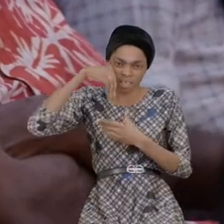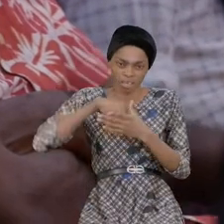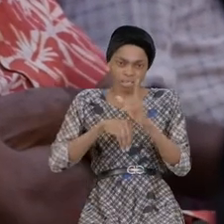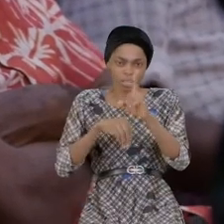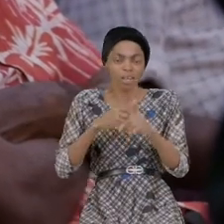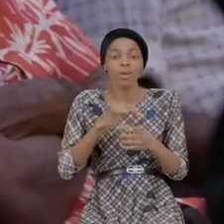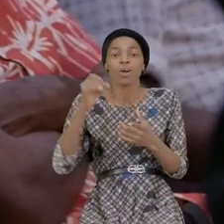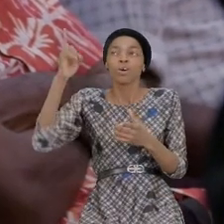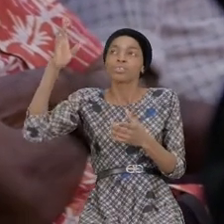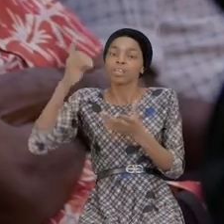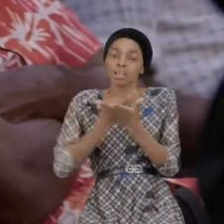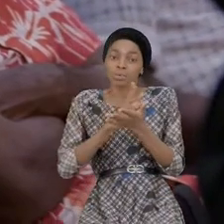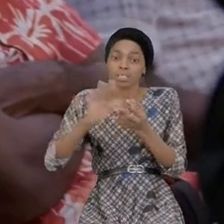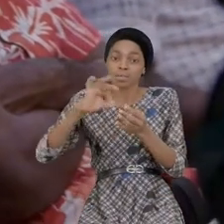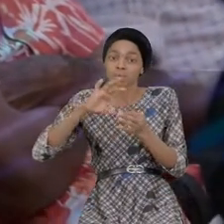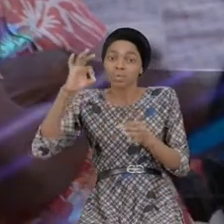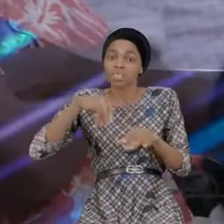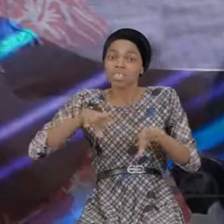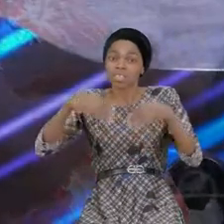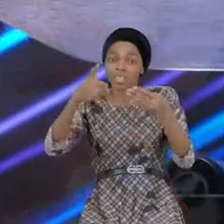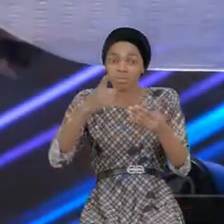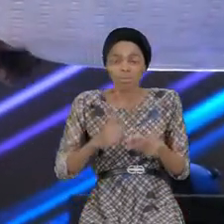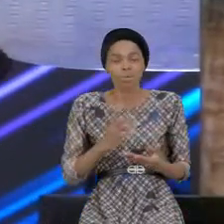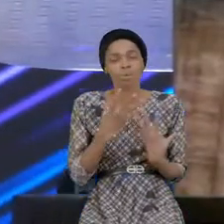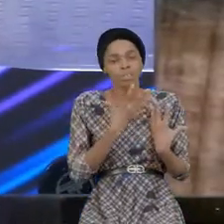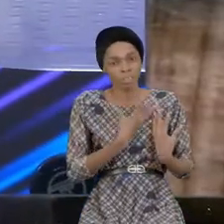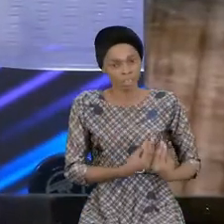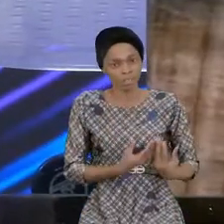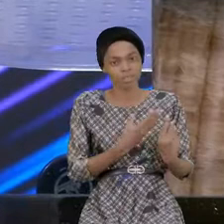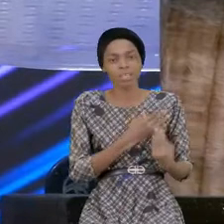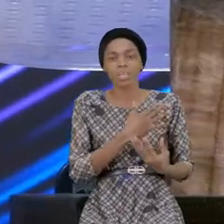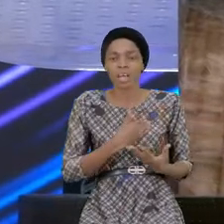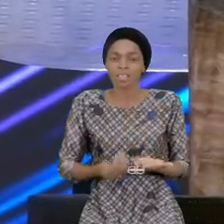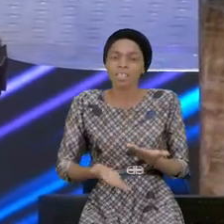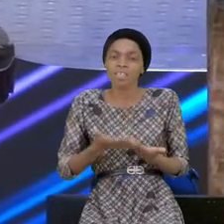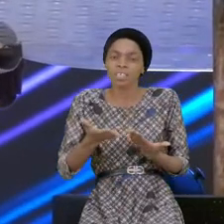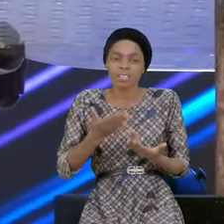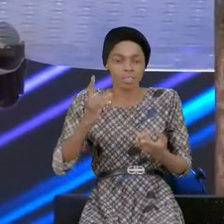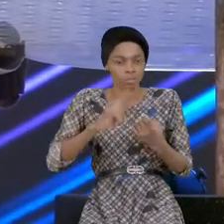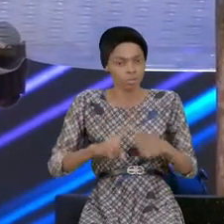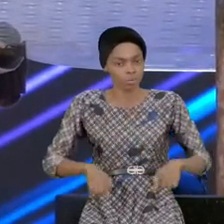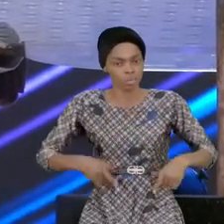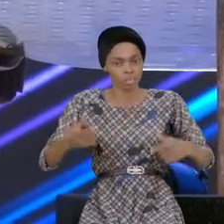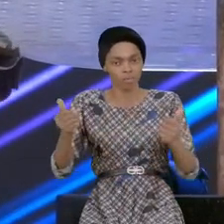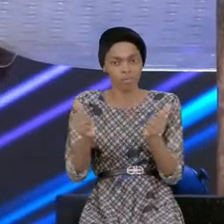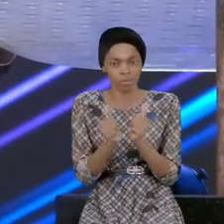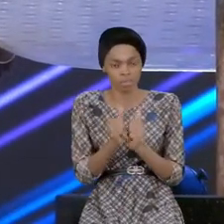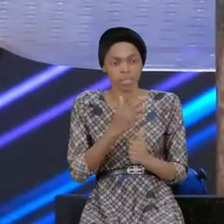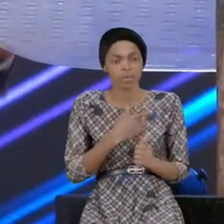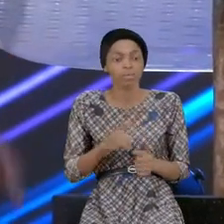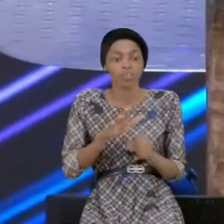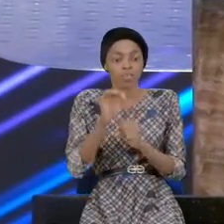gives you gentleness, easy to be entreated, full of mercy and good fruit,